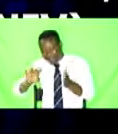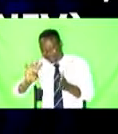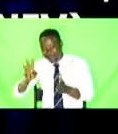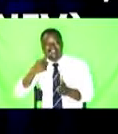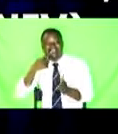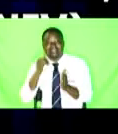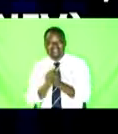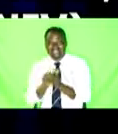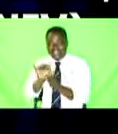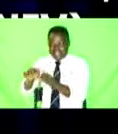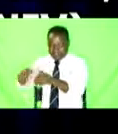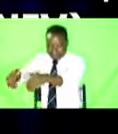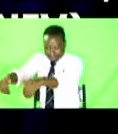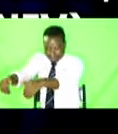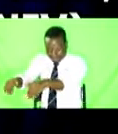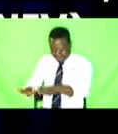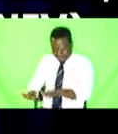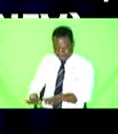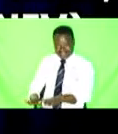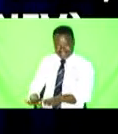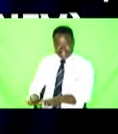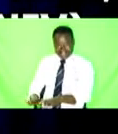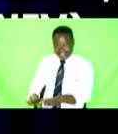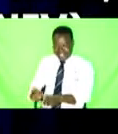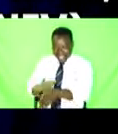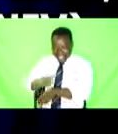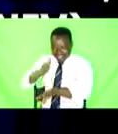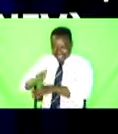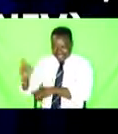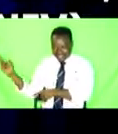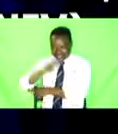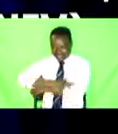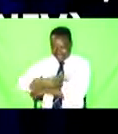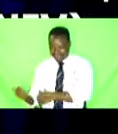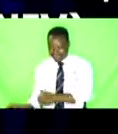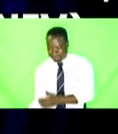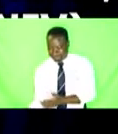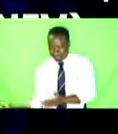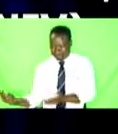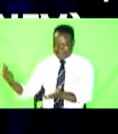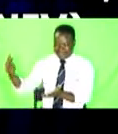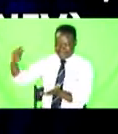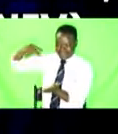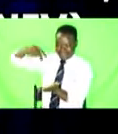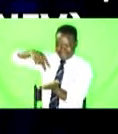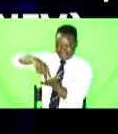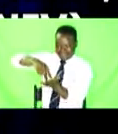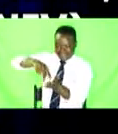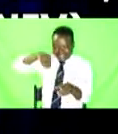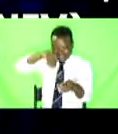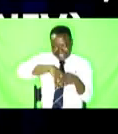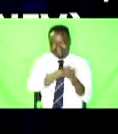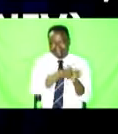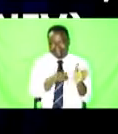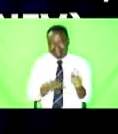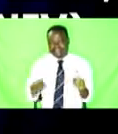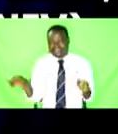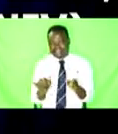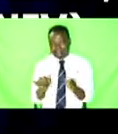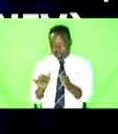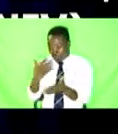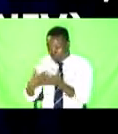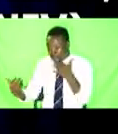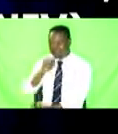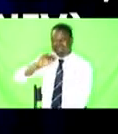was buried and that he was raised on the third day according to the scriptures. This is the